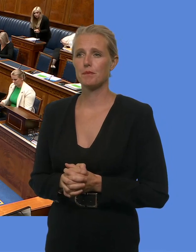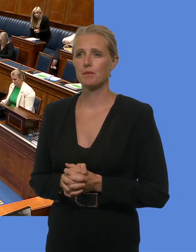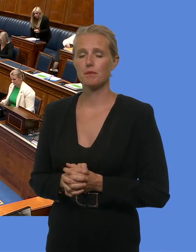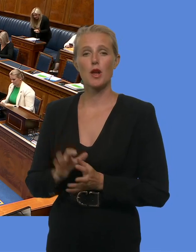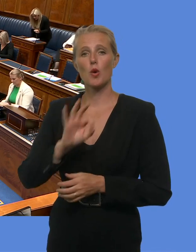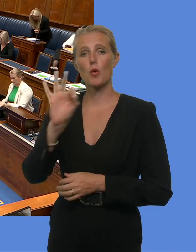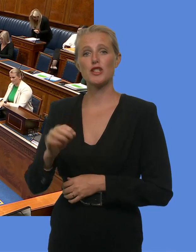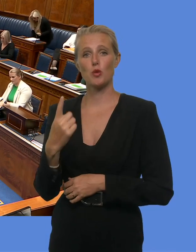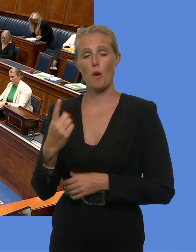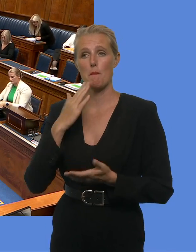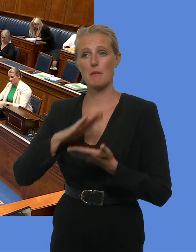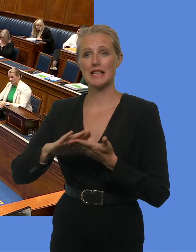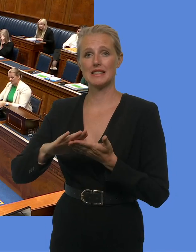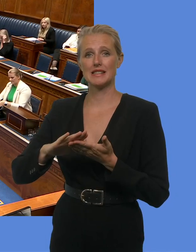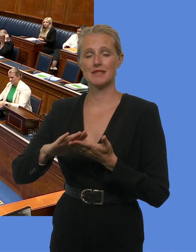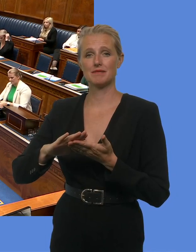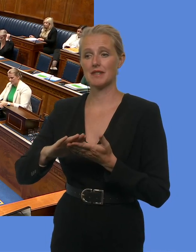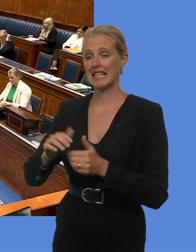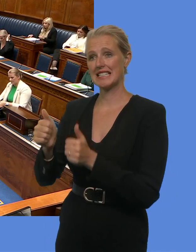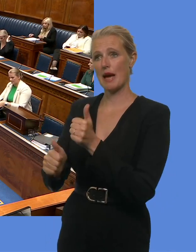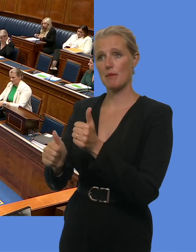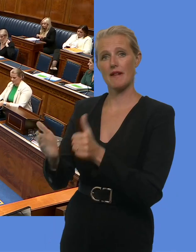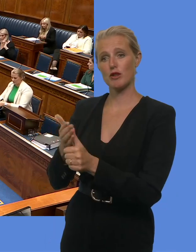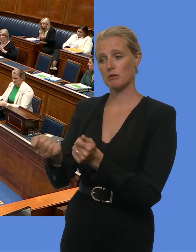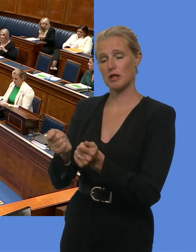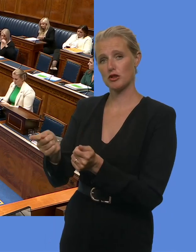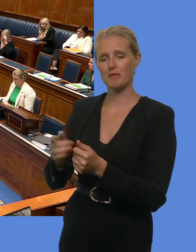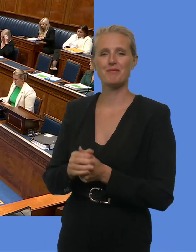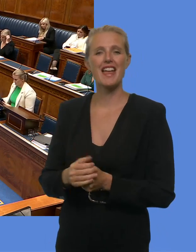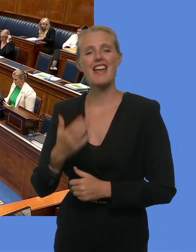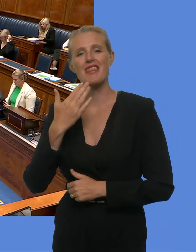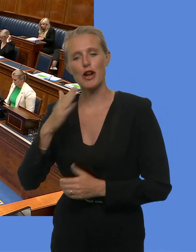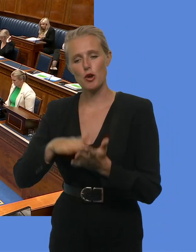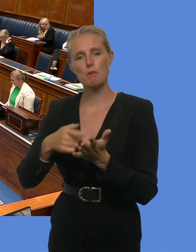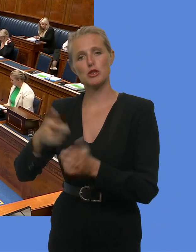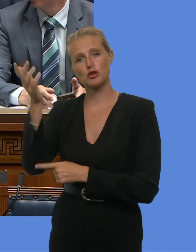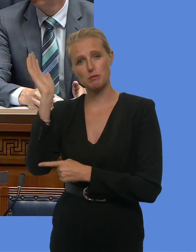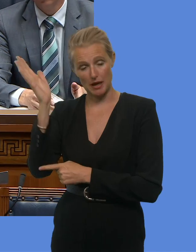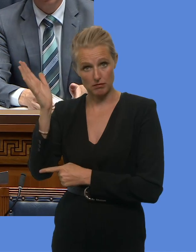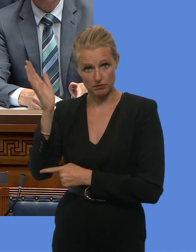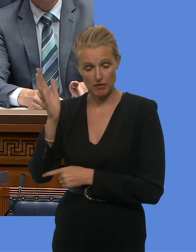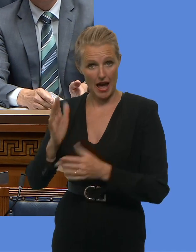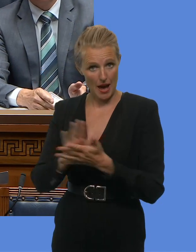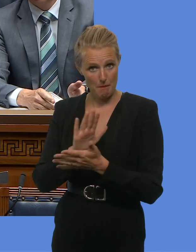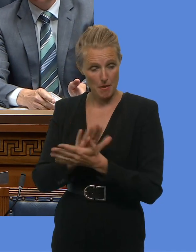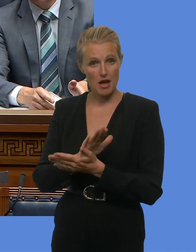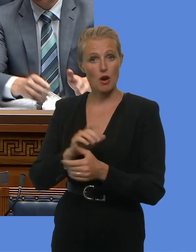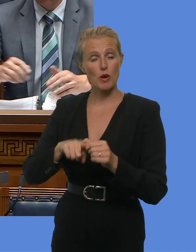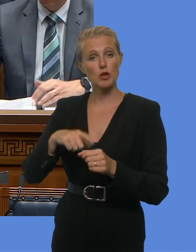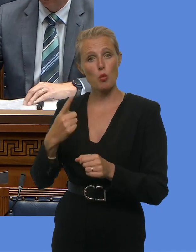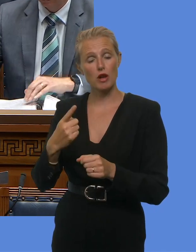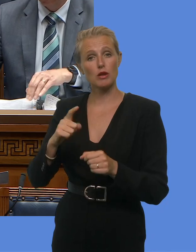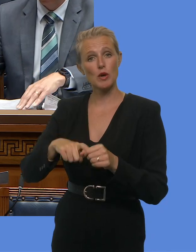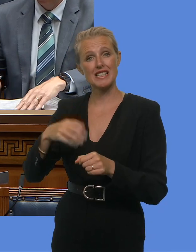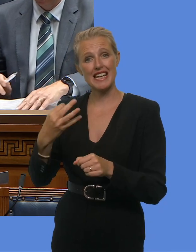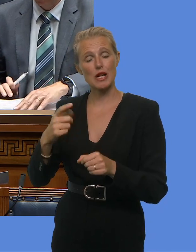Question number 1, please. I call the Deputy First Minister. Thank you, Mr. Speaker. With your permission, I will answer question 1, 8 and 13